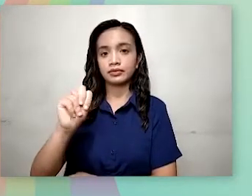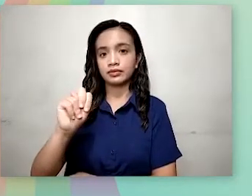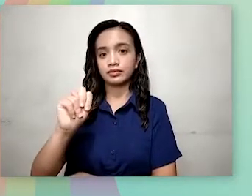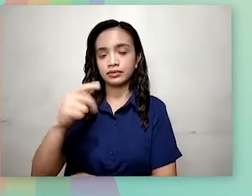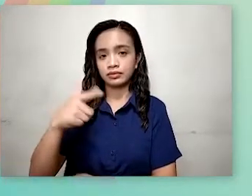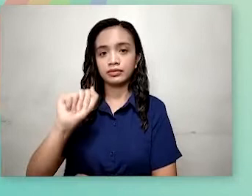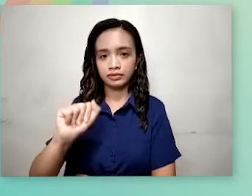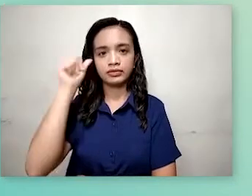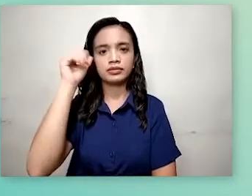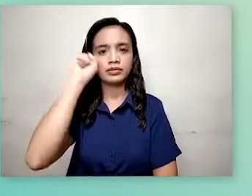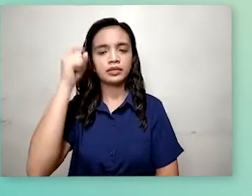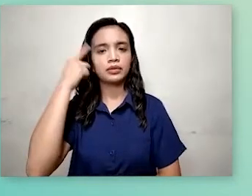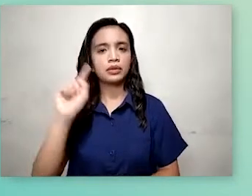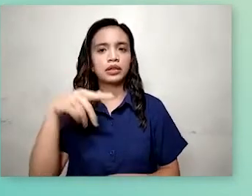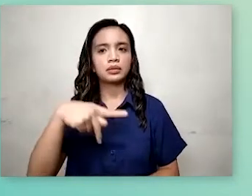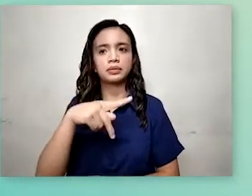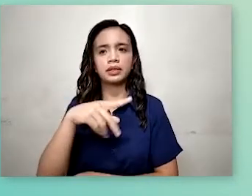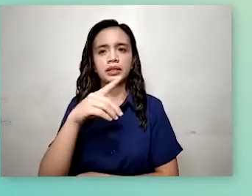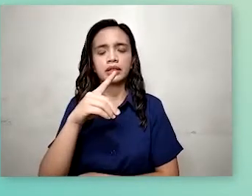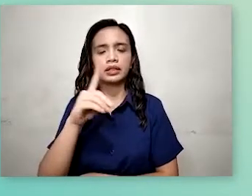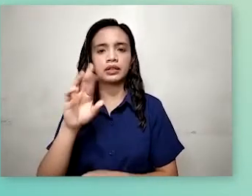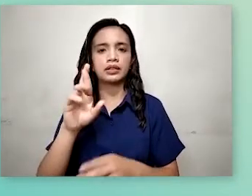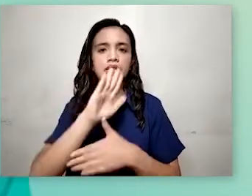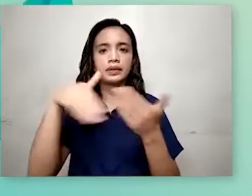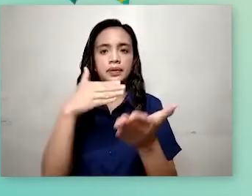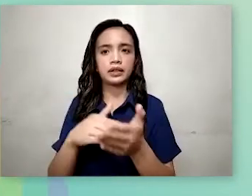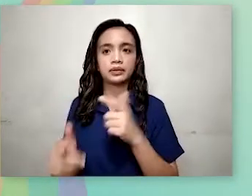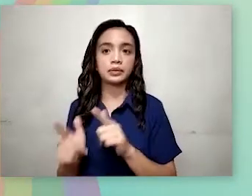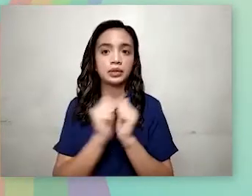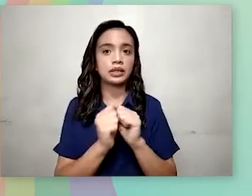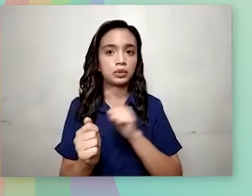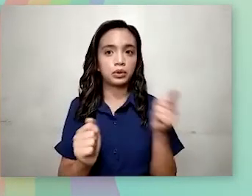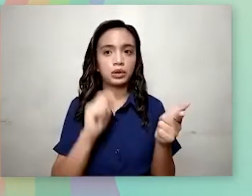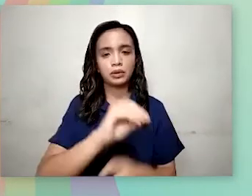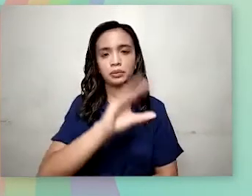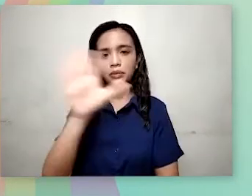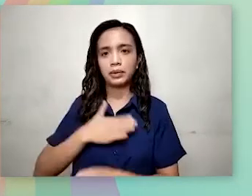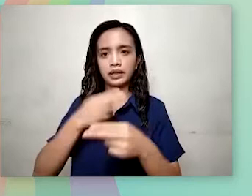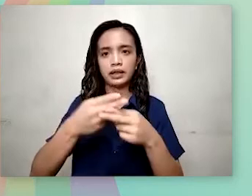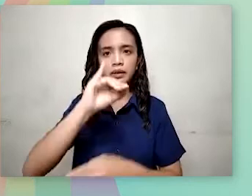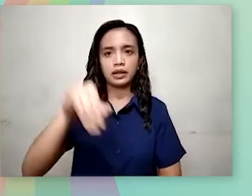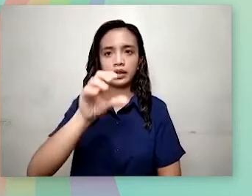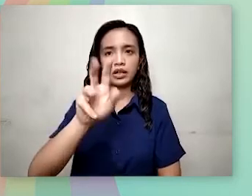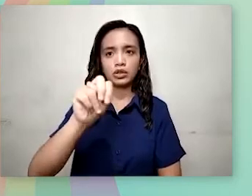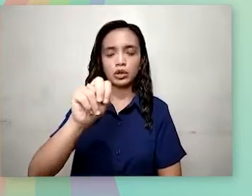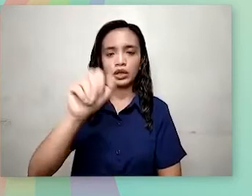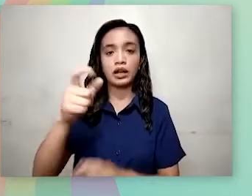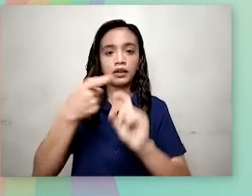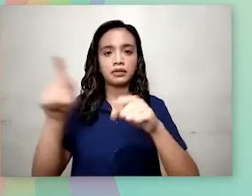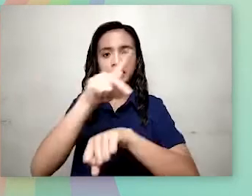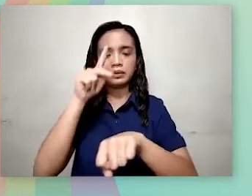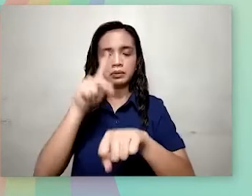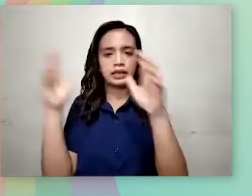Philippines of the Asian Disaster Preparedness Center, or ADPC. And together with me today is... Good morning, I'm Jonna